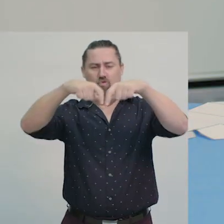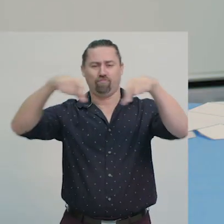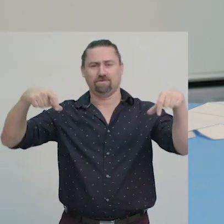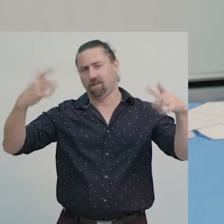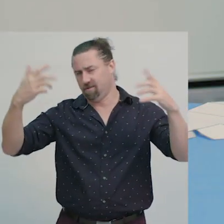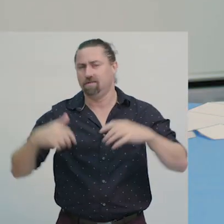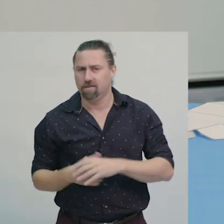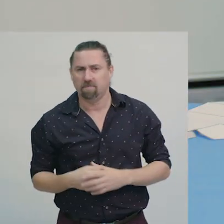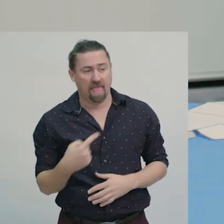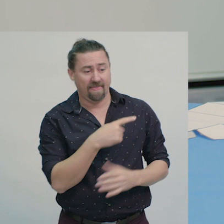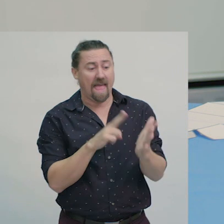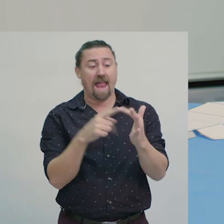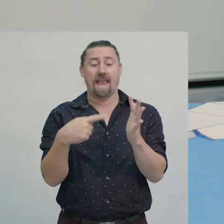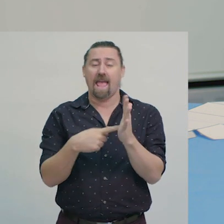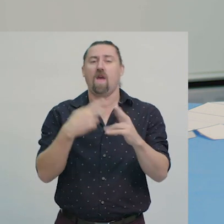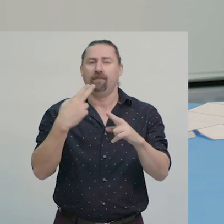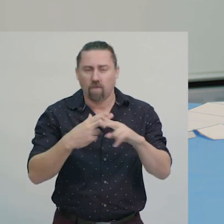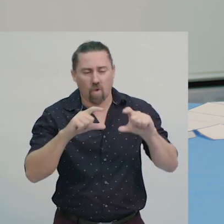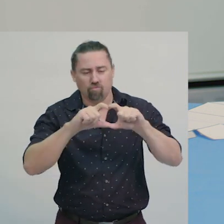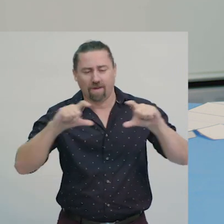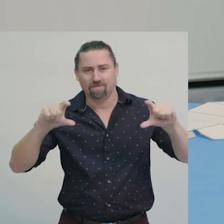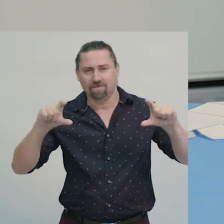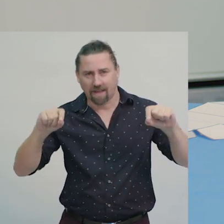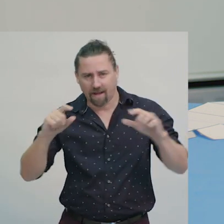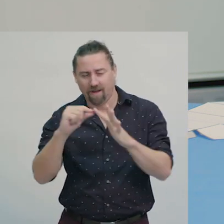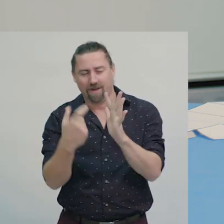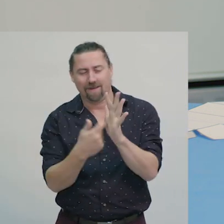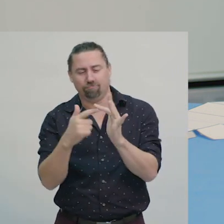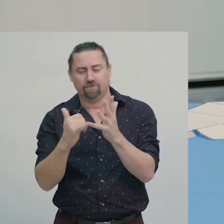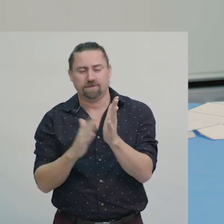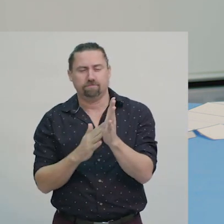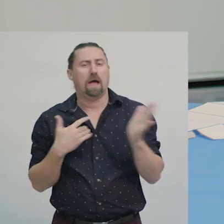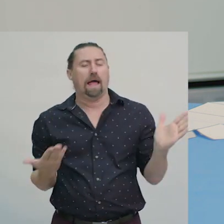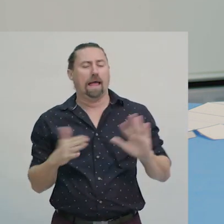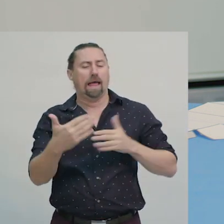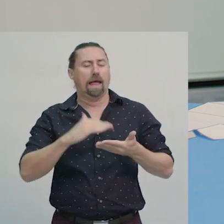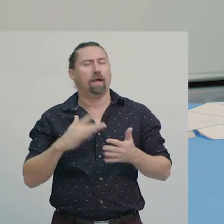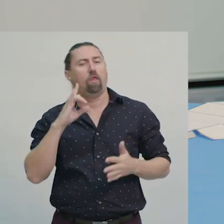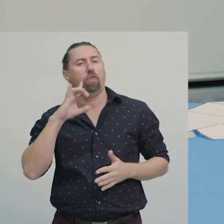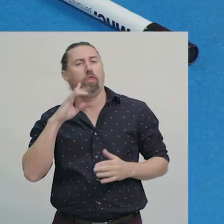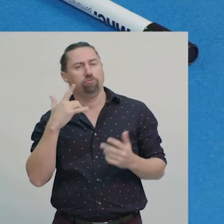So this net must be a rectangular prism. Let's fold it and check.